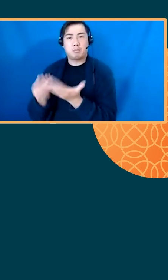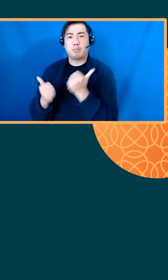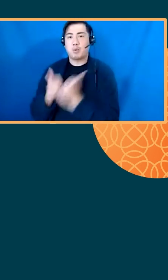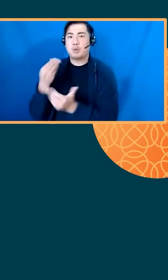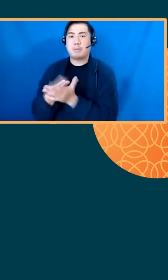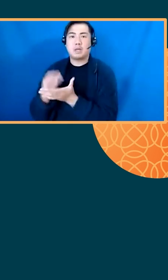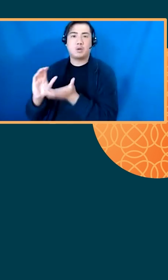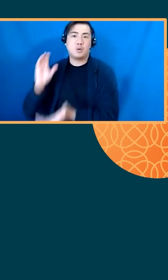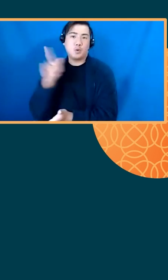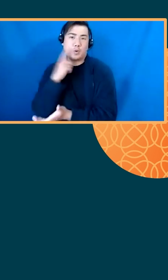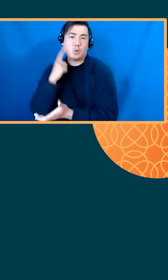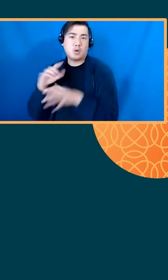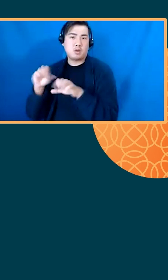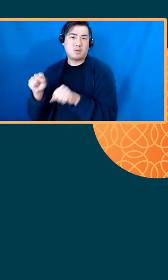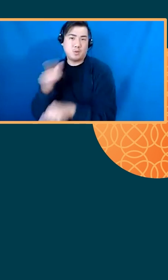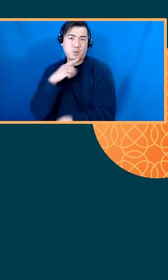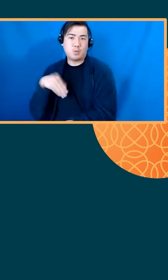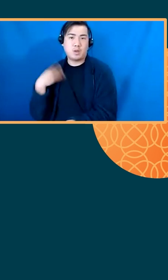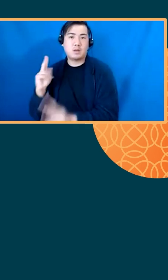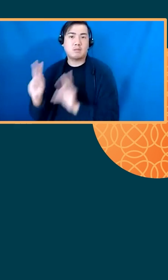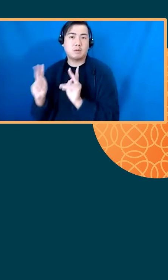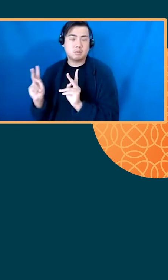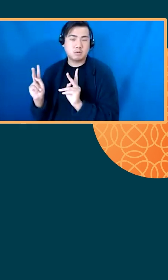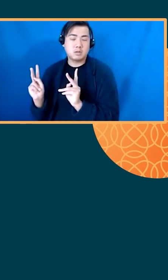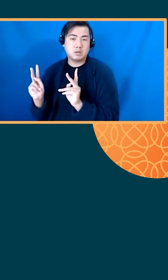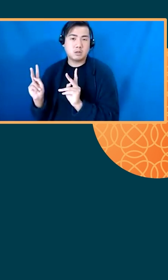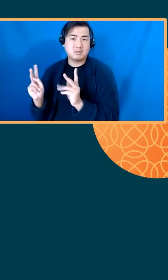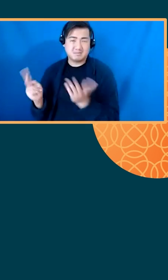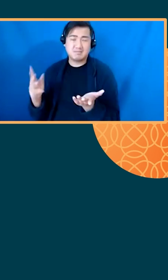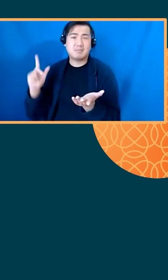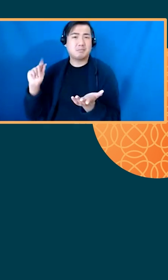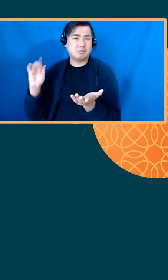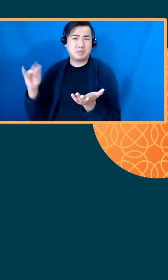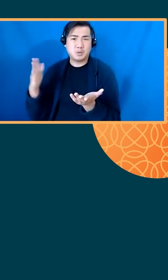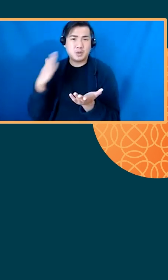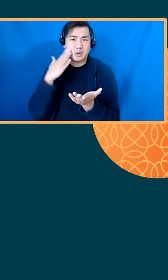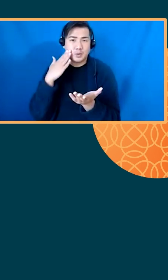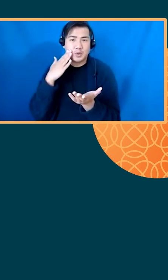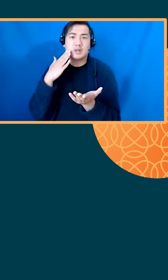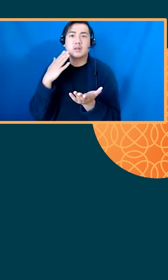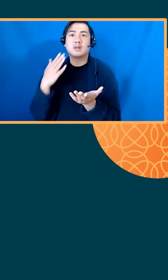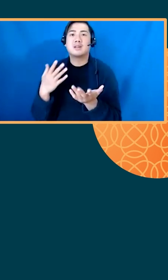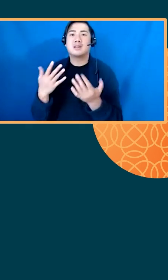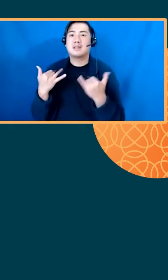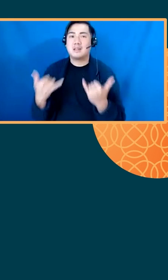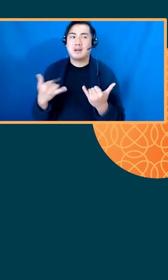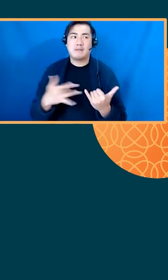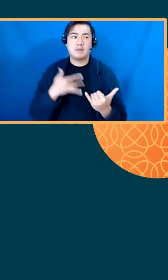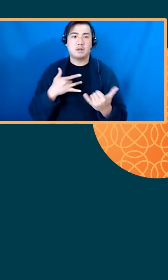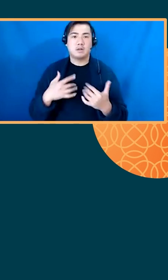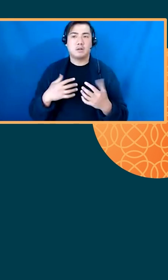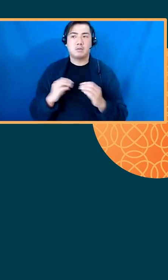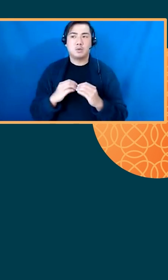right? And Lindsey, you know this. I have like increasingly a lot of angst